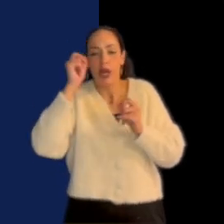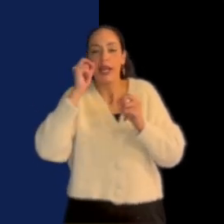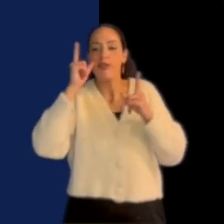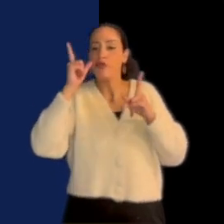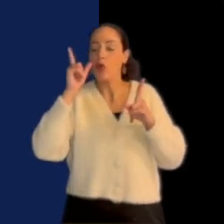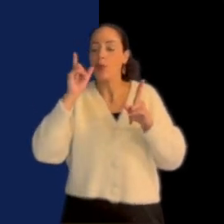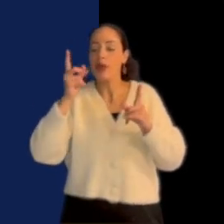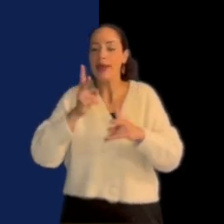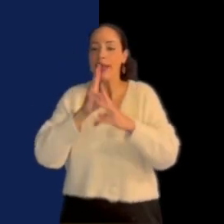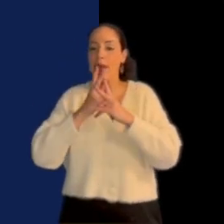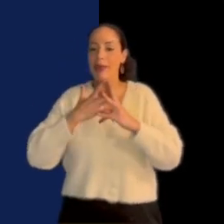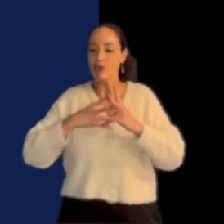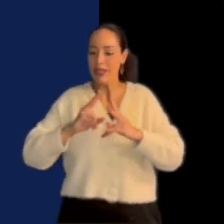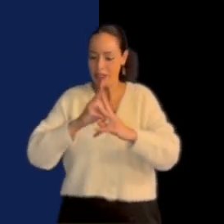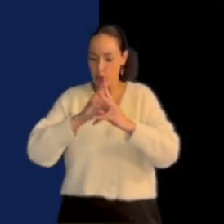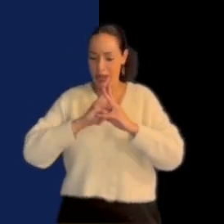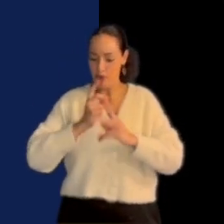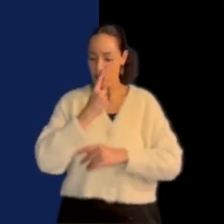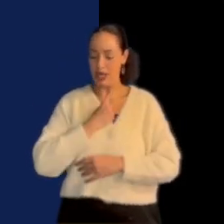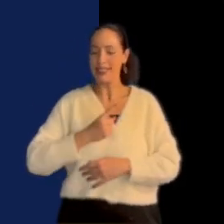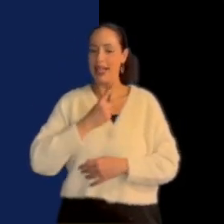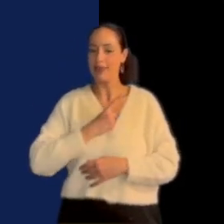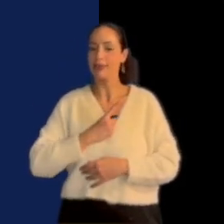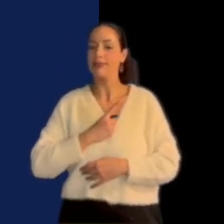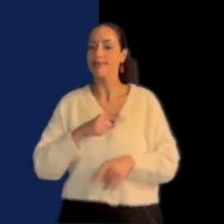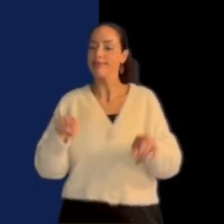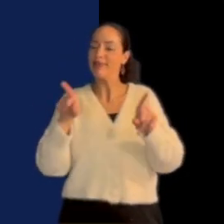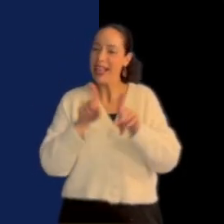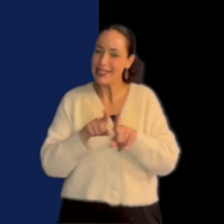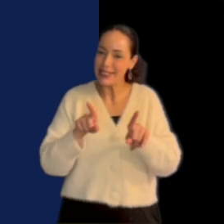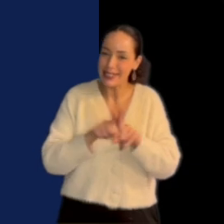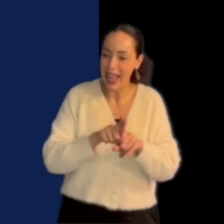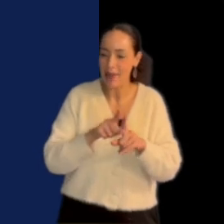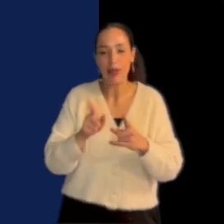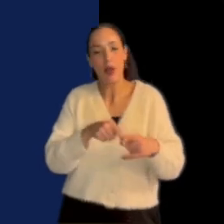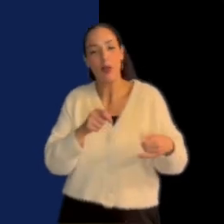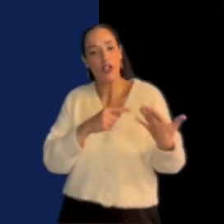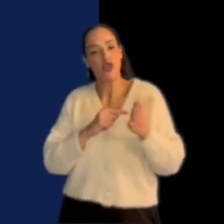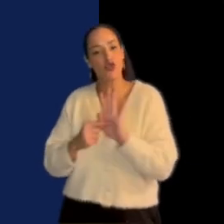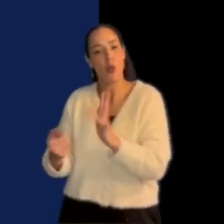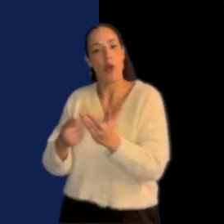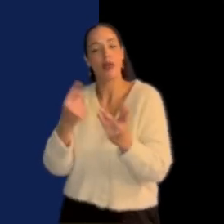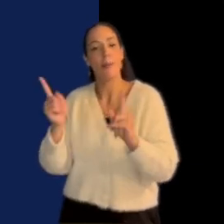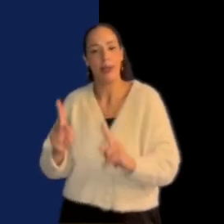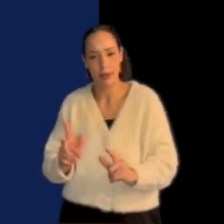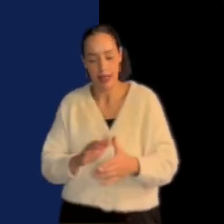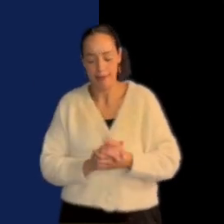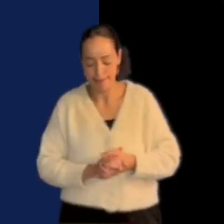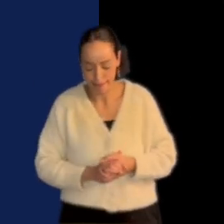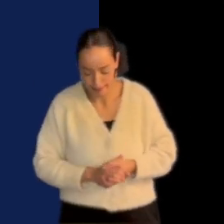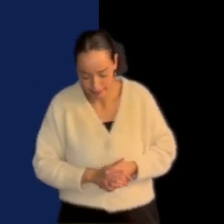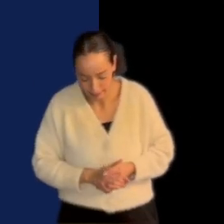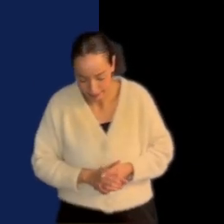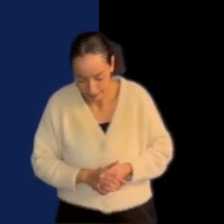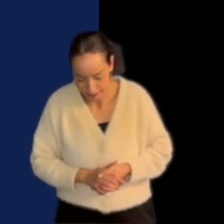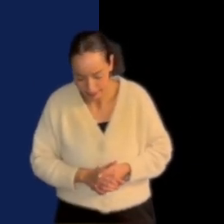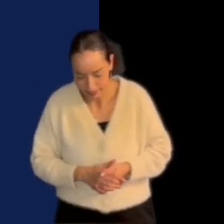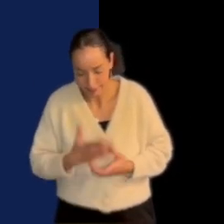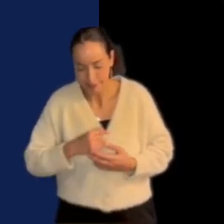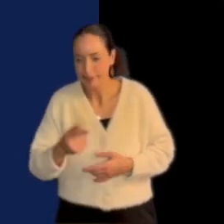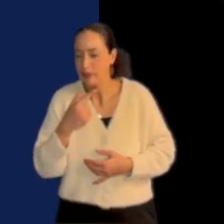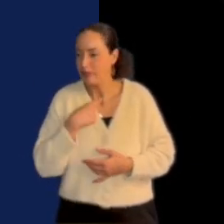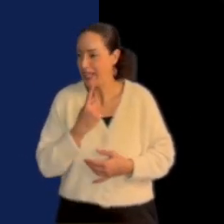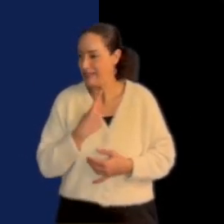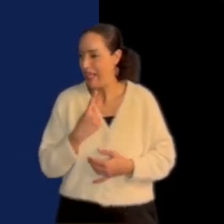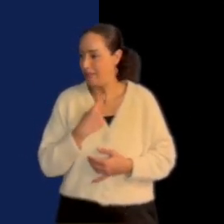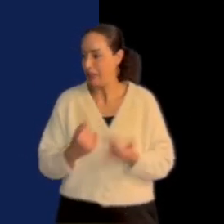that we extend to others. In doing so, it asks that we withhold self-criticism and view ourselves with acceptance instead. In